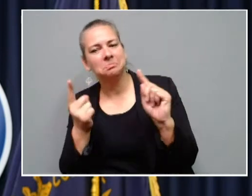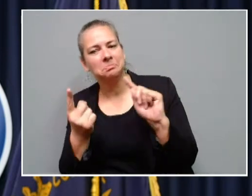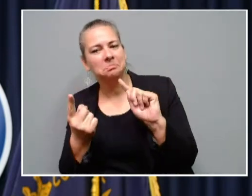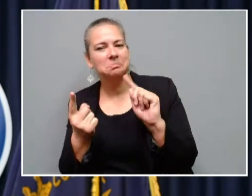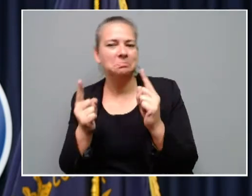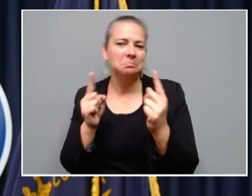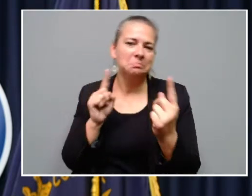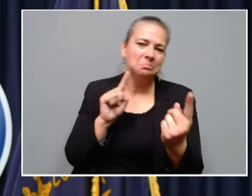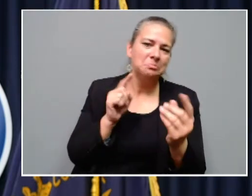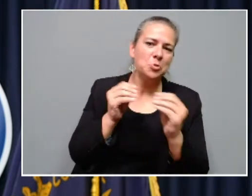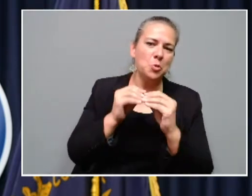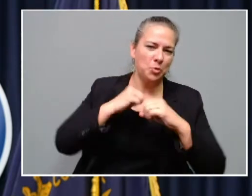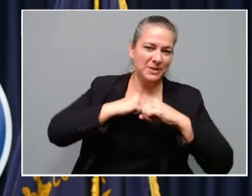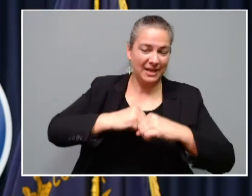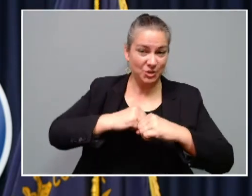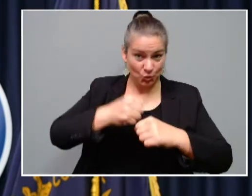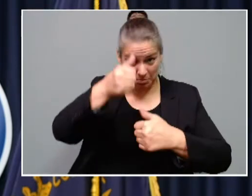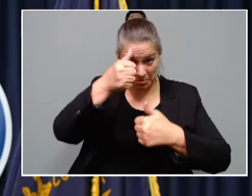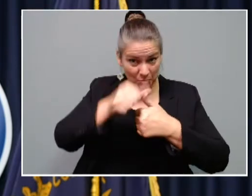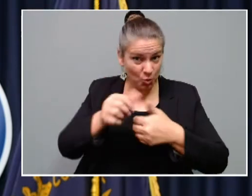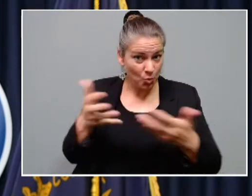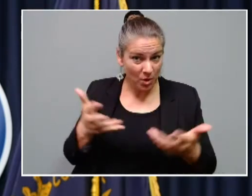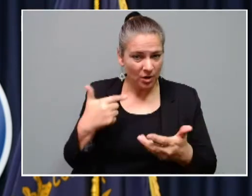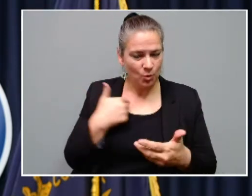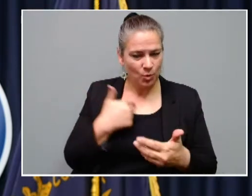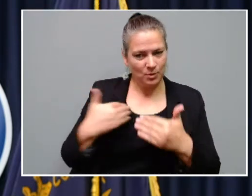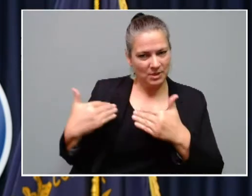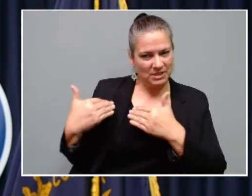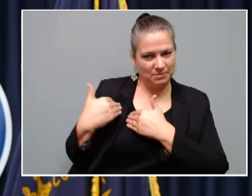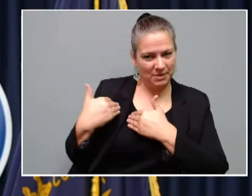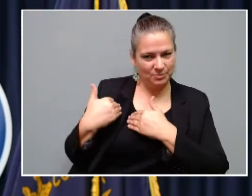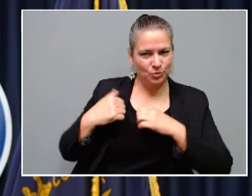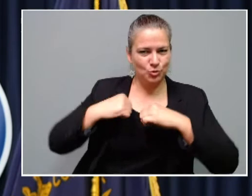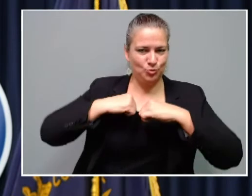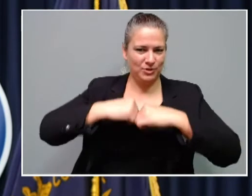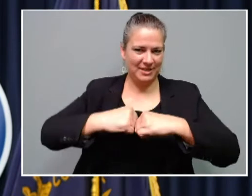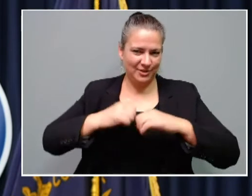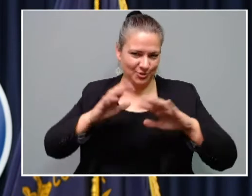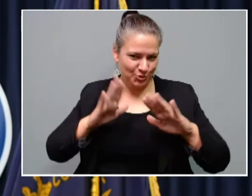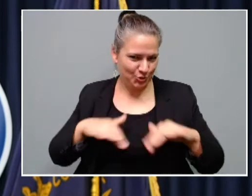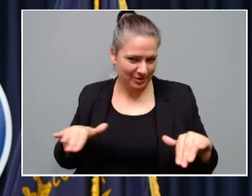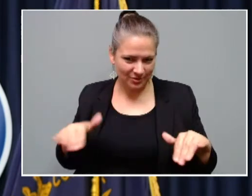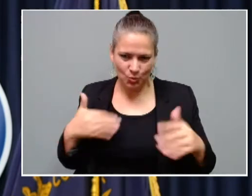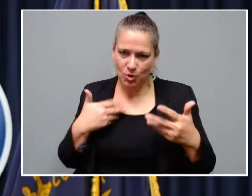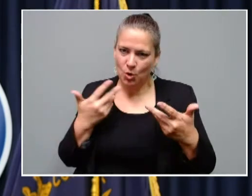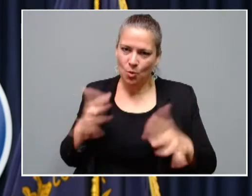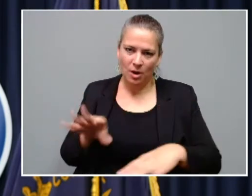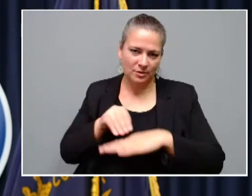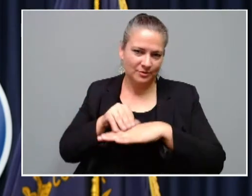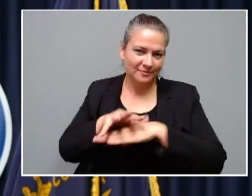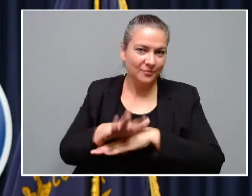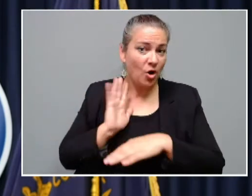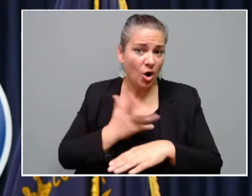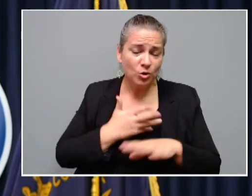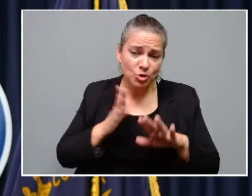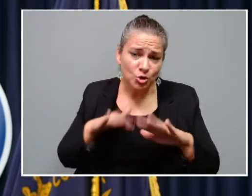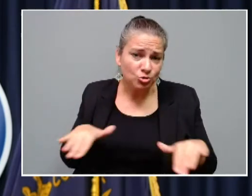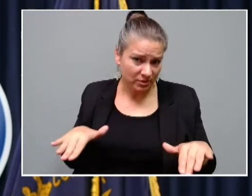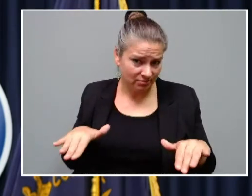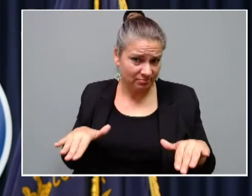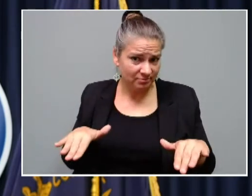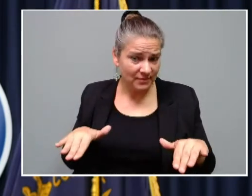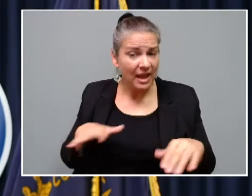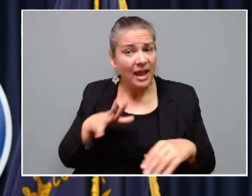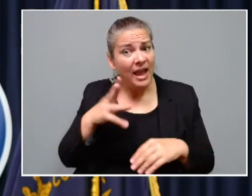protection. Remember, we all have a responsibility to protect our kids, so we don't want to get them infected. Likewise, our kids being